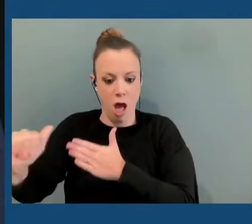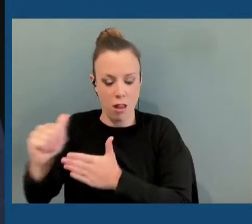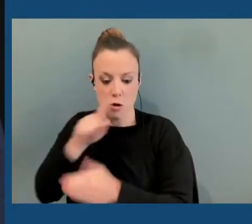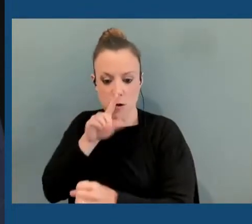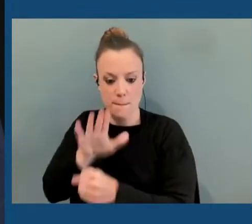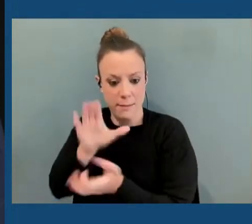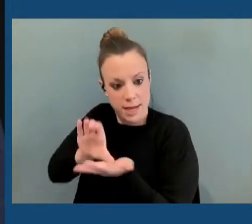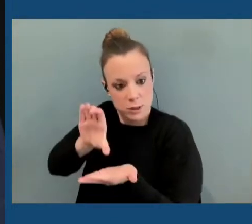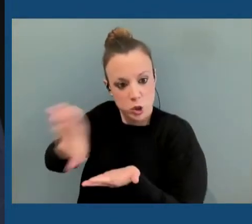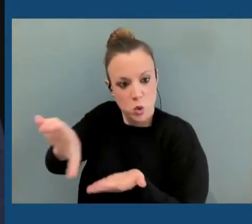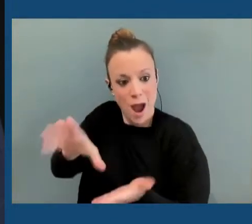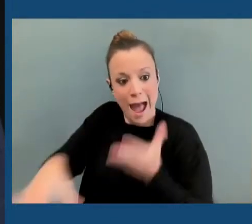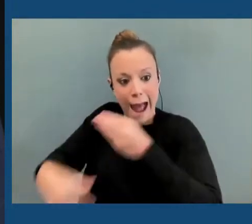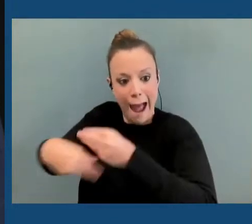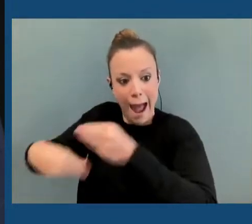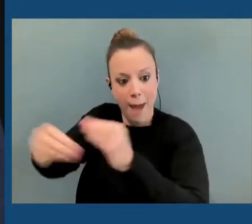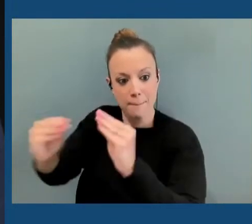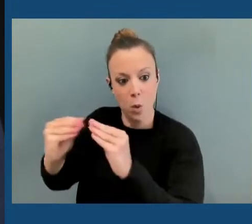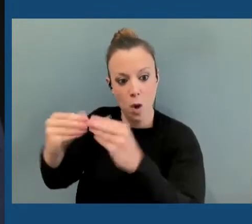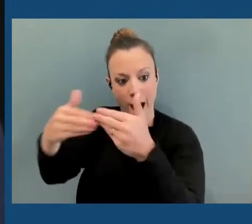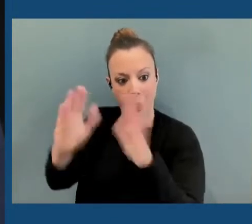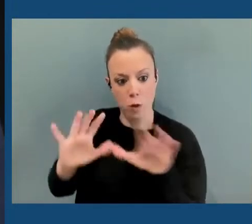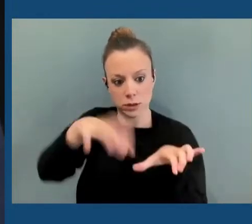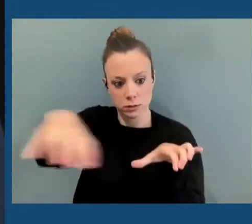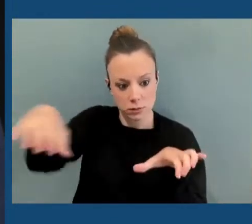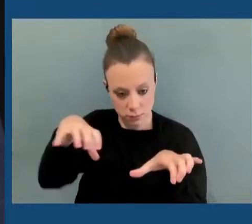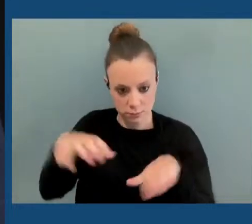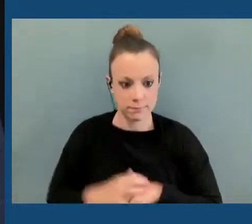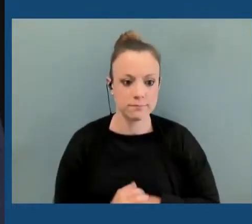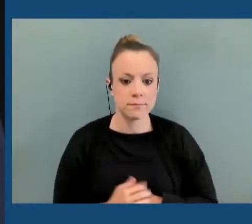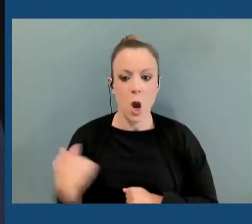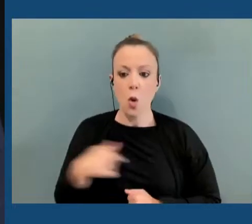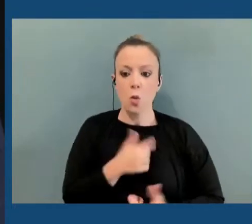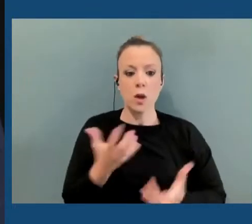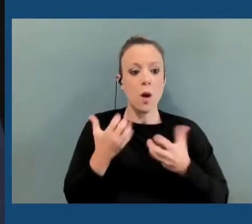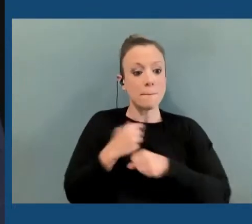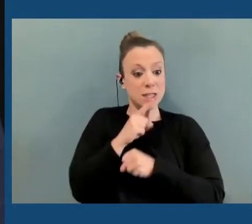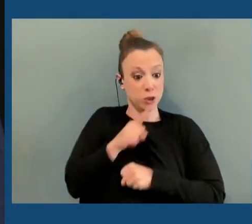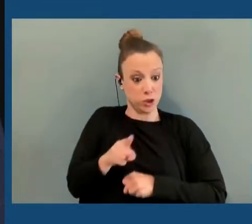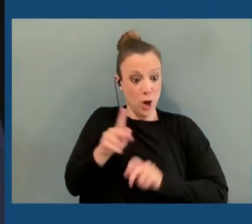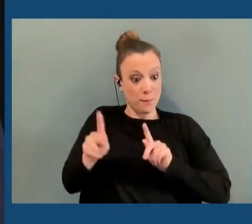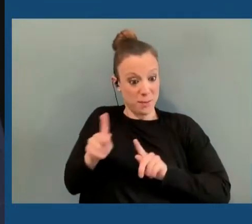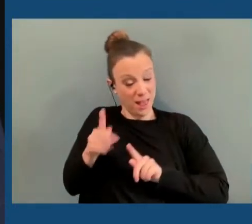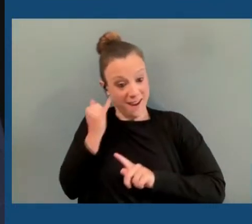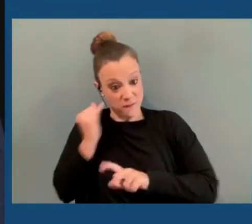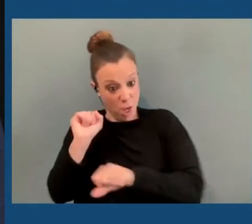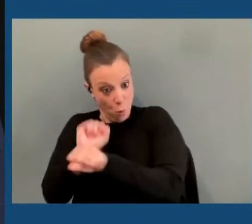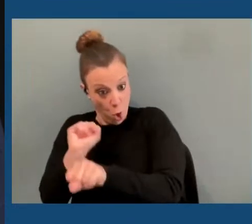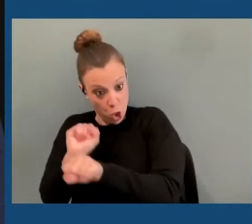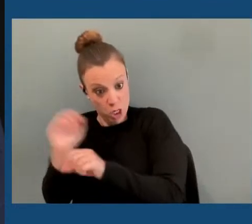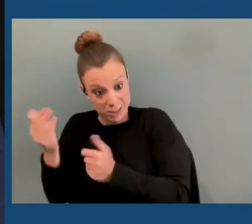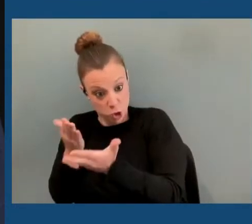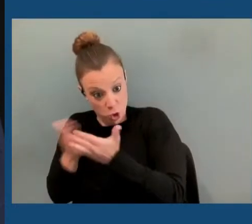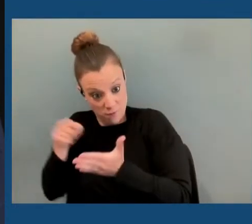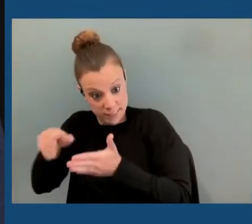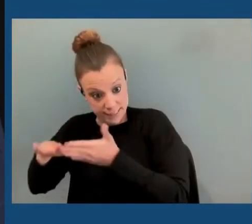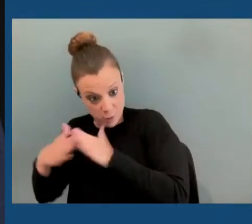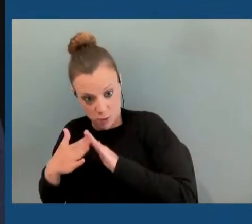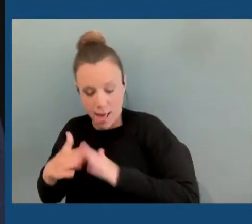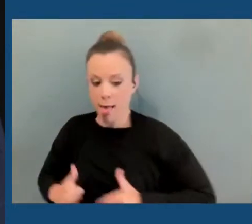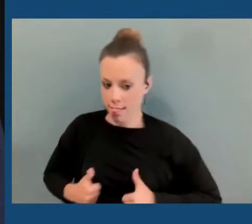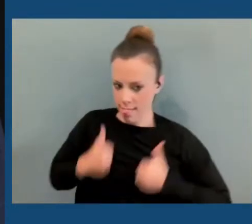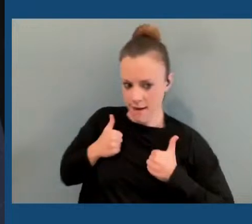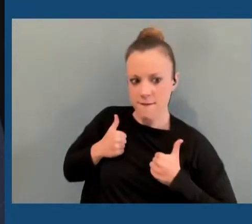So here's what we have to do. We want to make sure that people can live in the communities they serve. It comes down to affordability, making sure that neighborhoods are